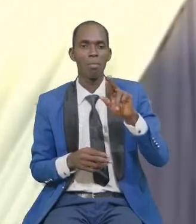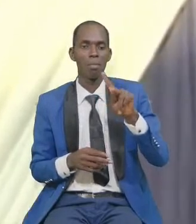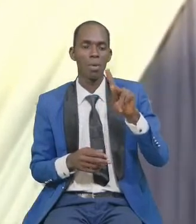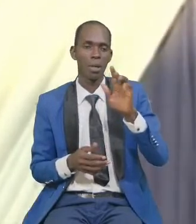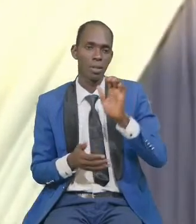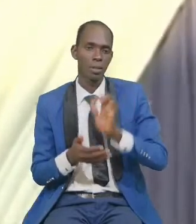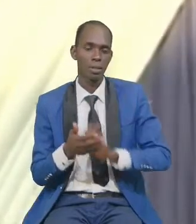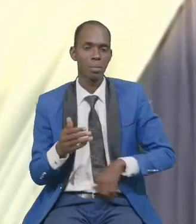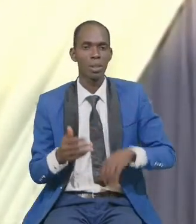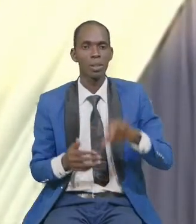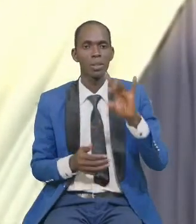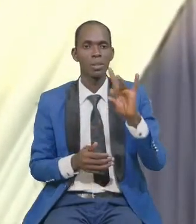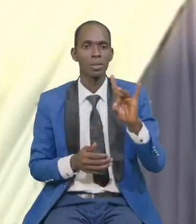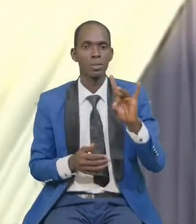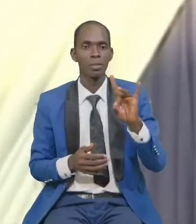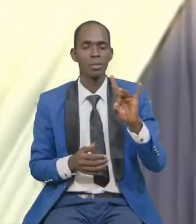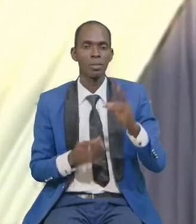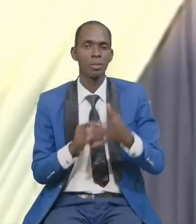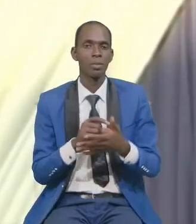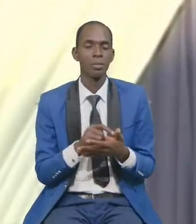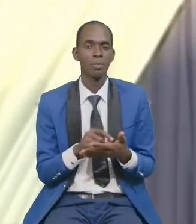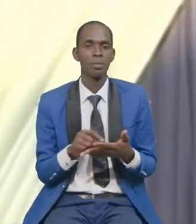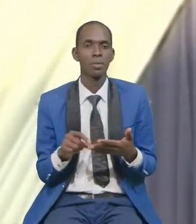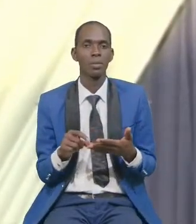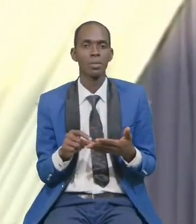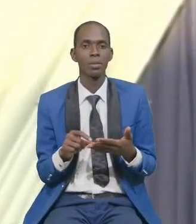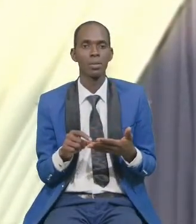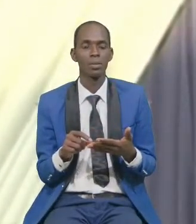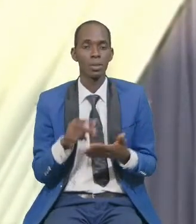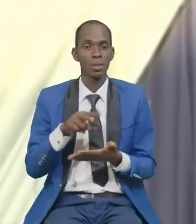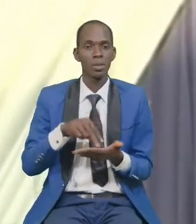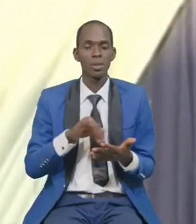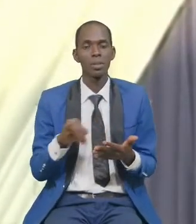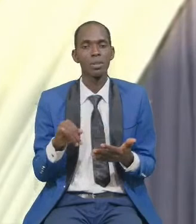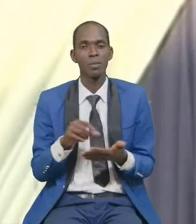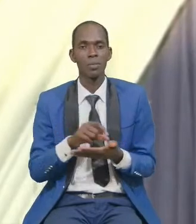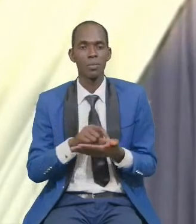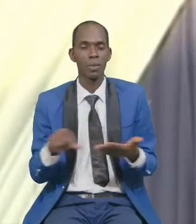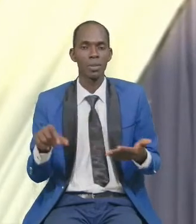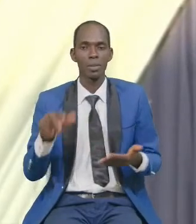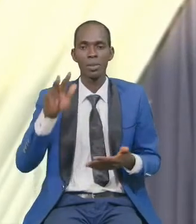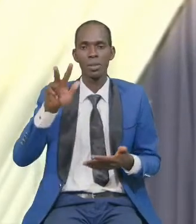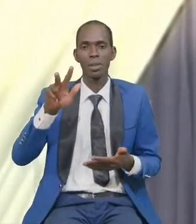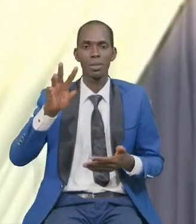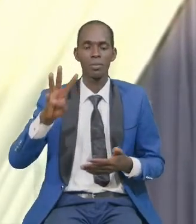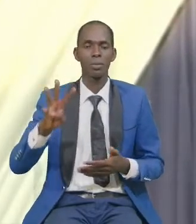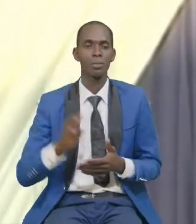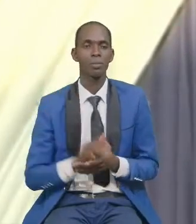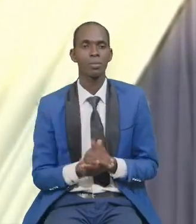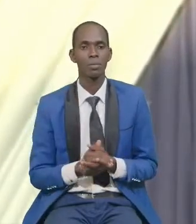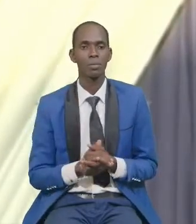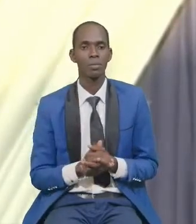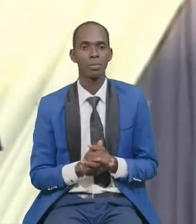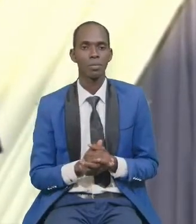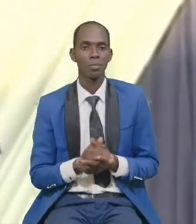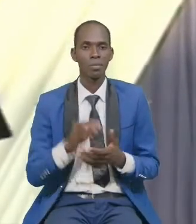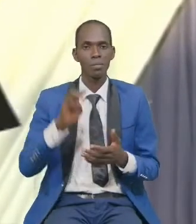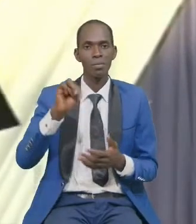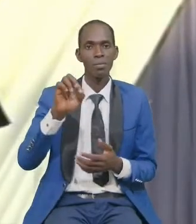8. Mark chapter 8. I'm reading here from verse 34. Mark